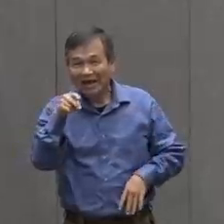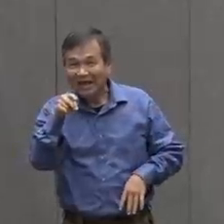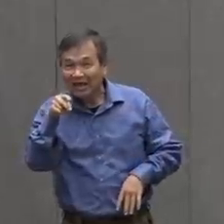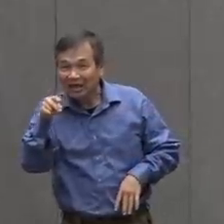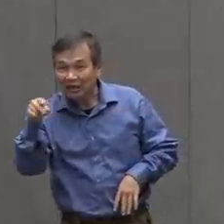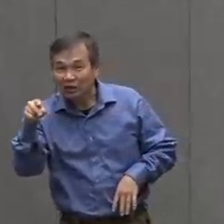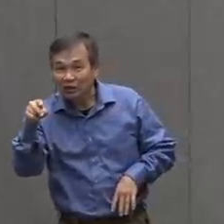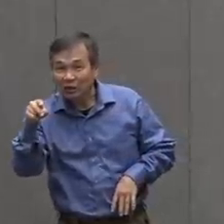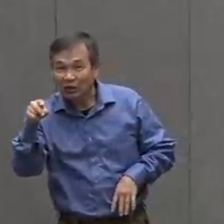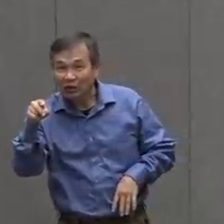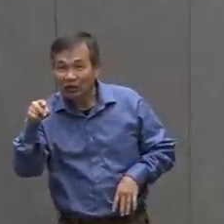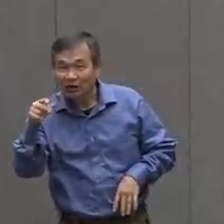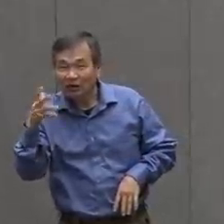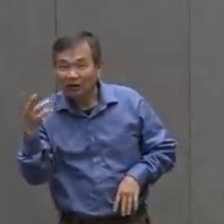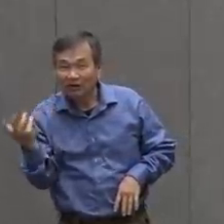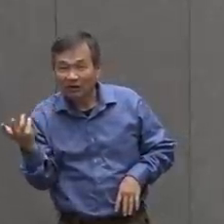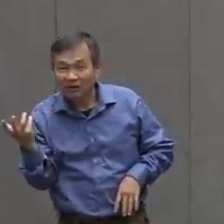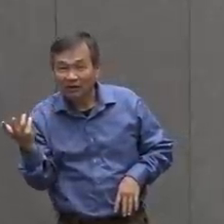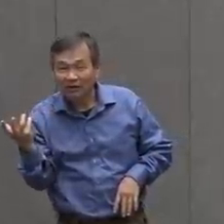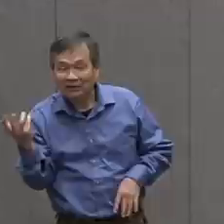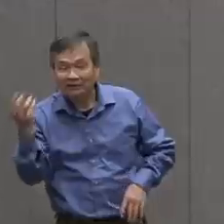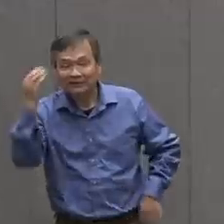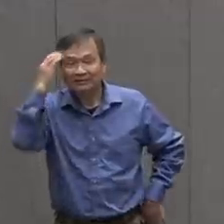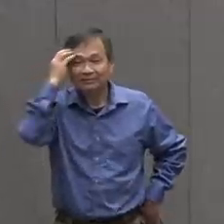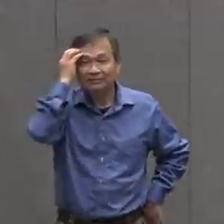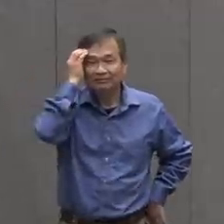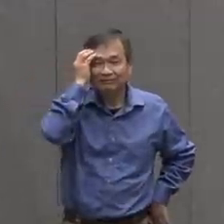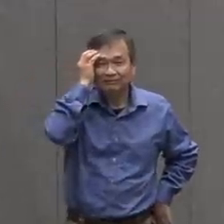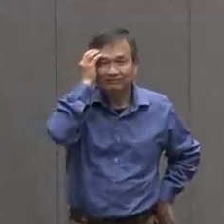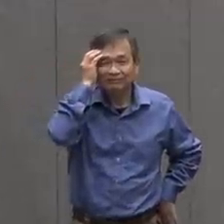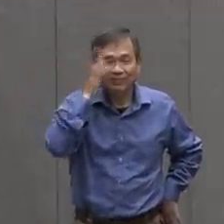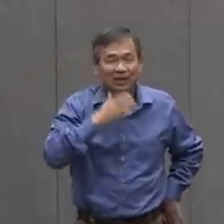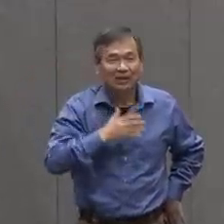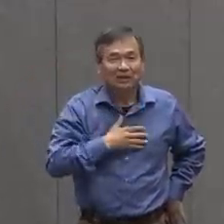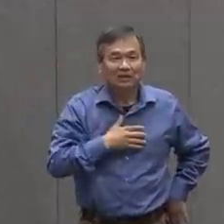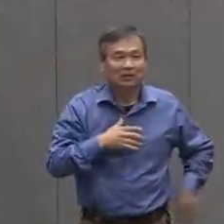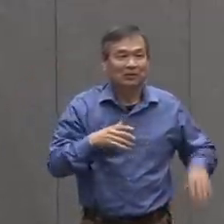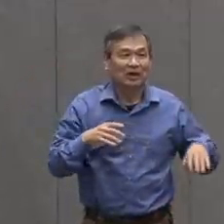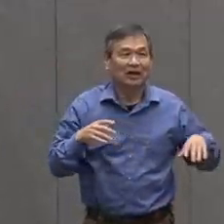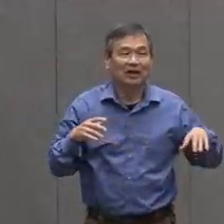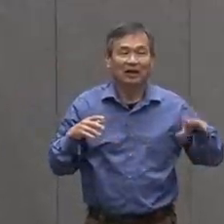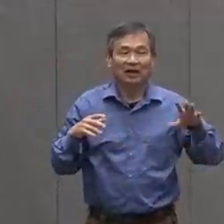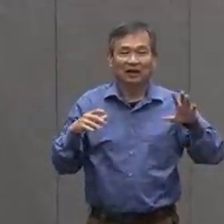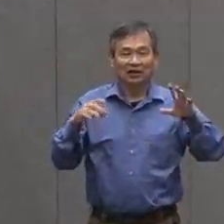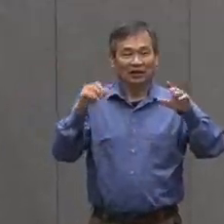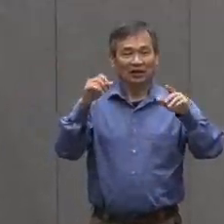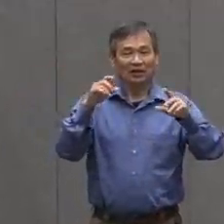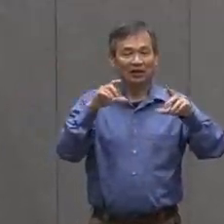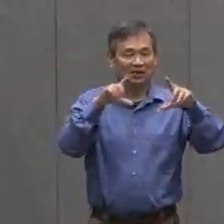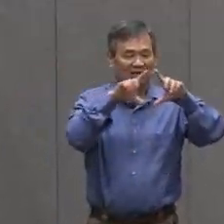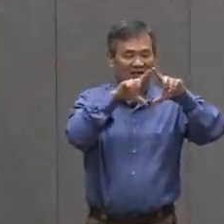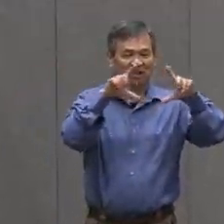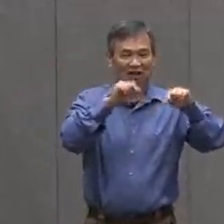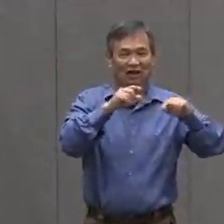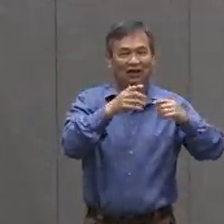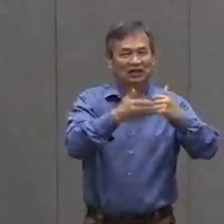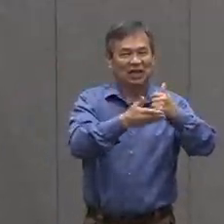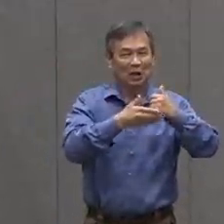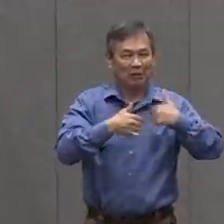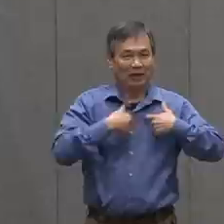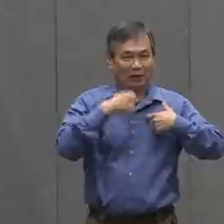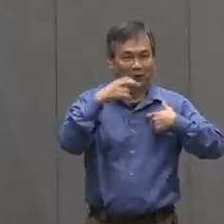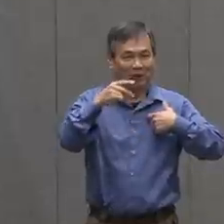equals, I'm going to use my cards here with dots on them to help me out.